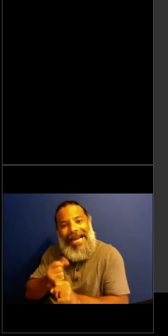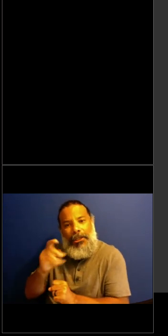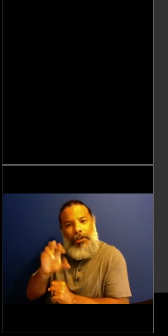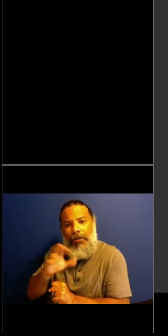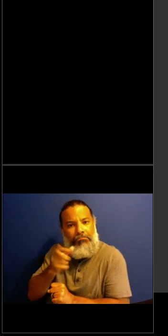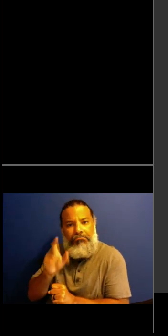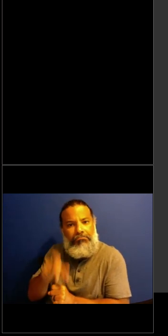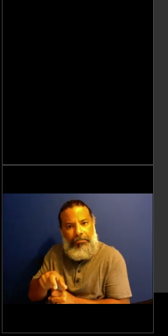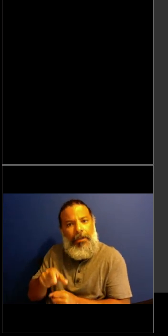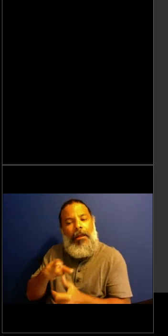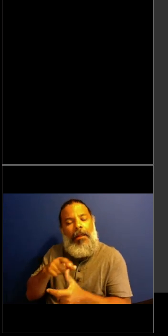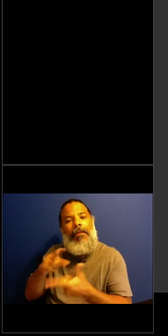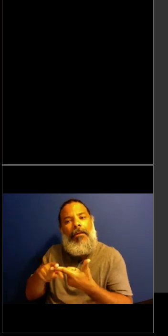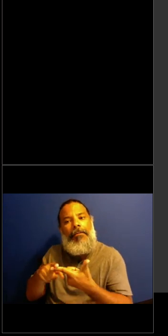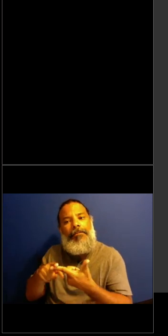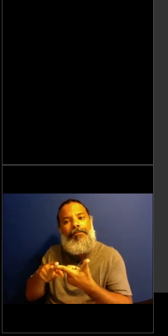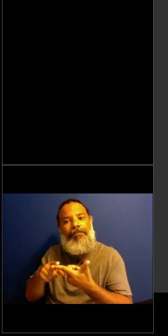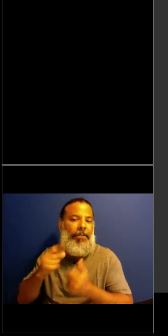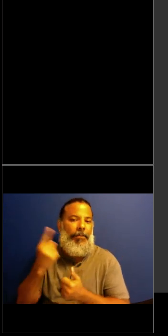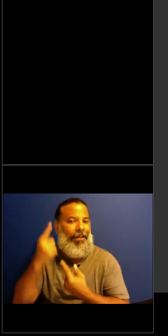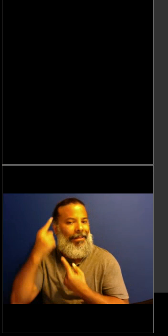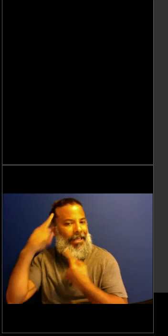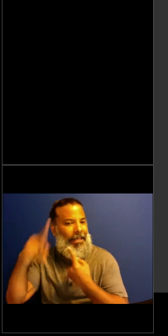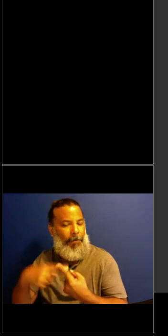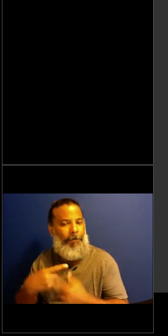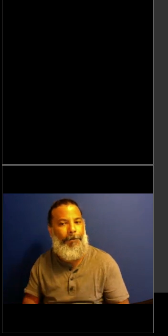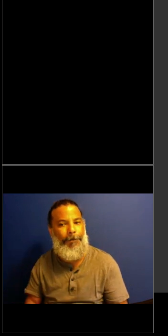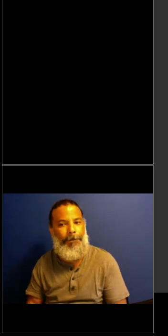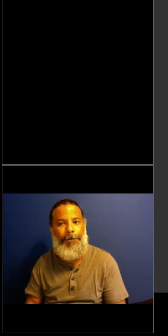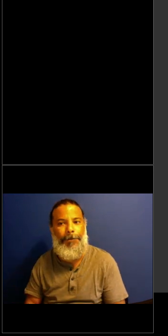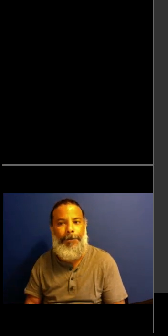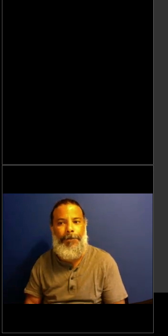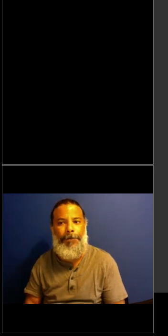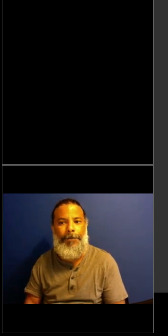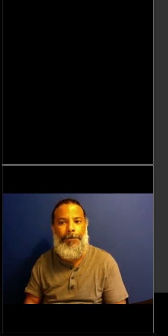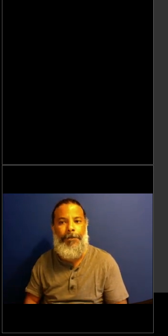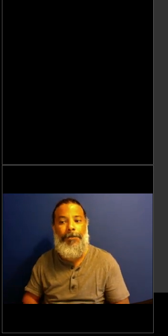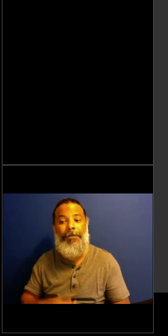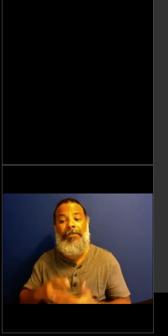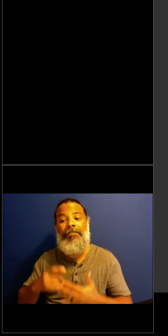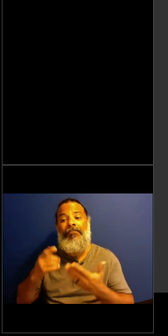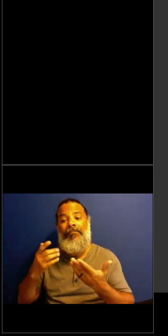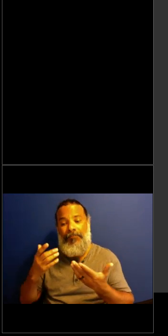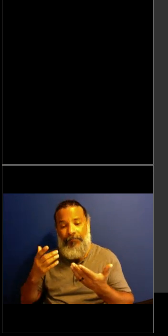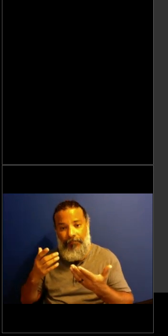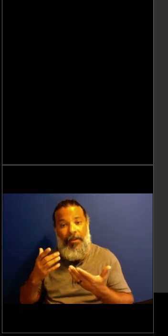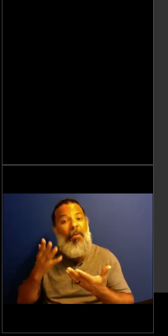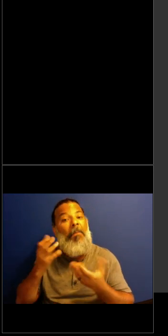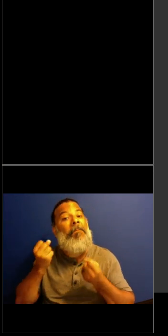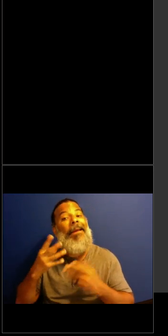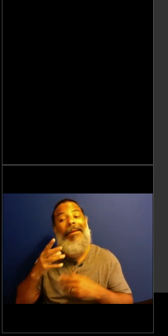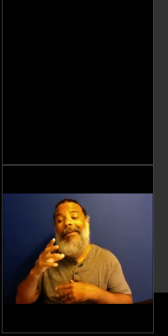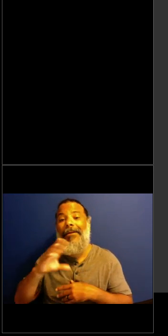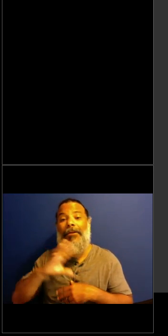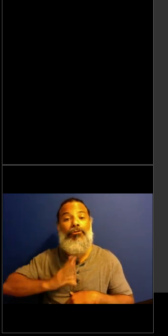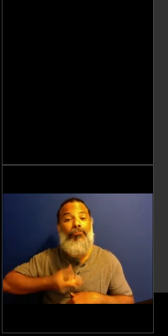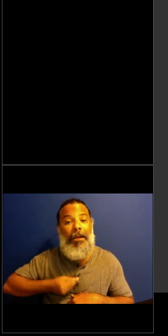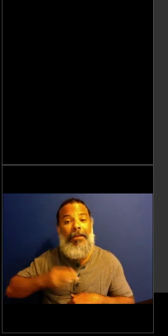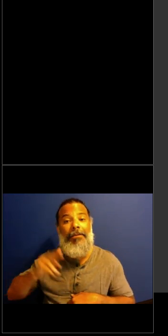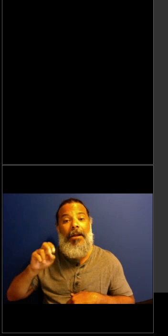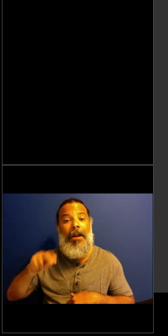or making assumptions, it is something to be mindful about. And while many trans and non-binary people do use they as